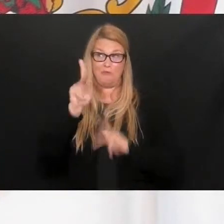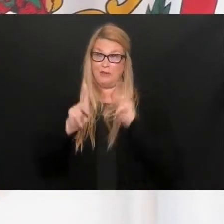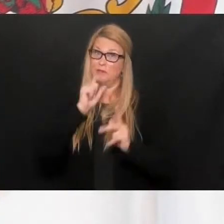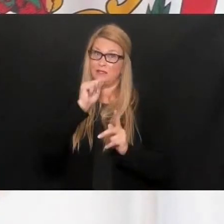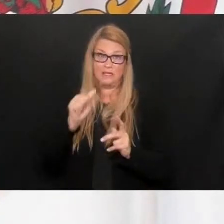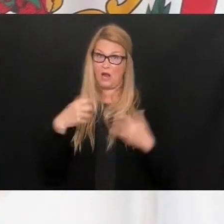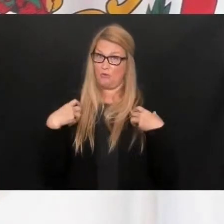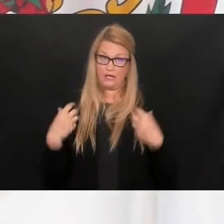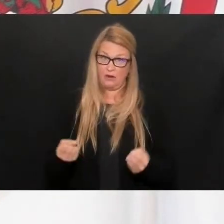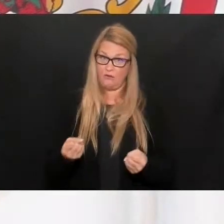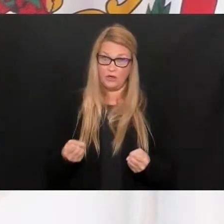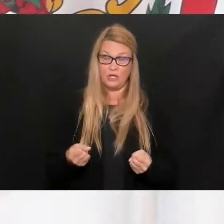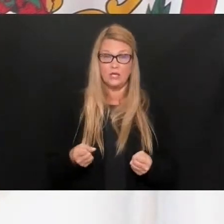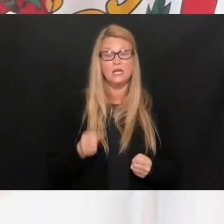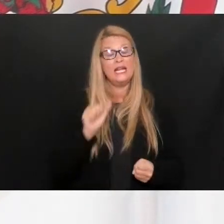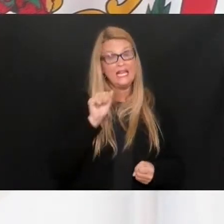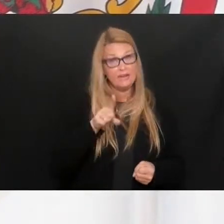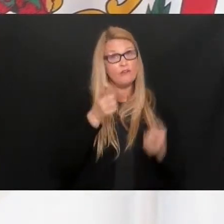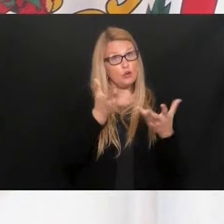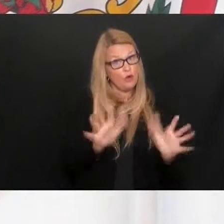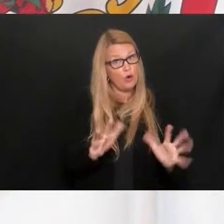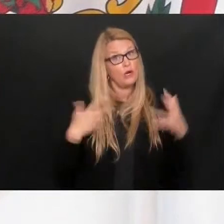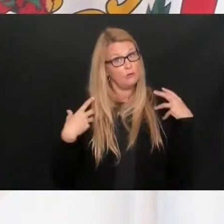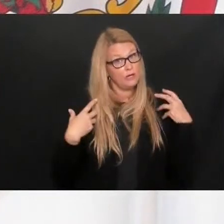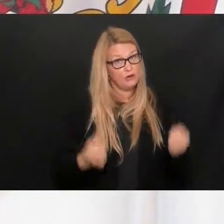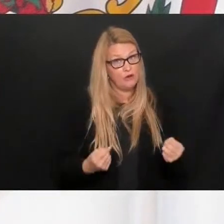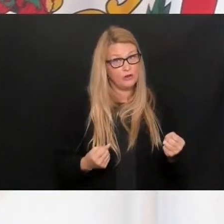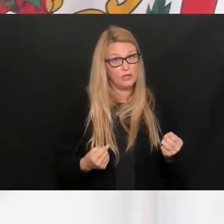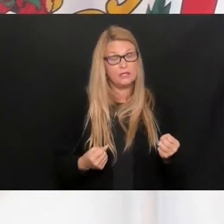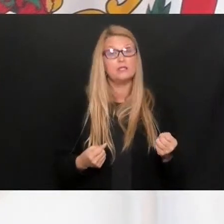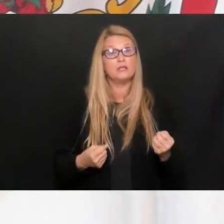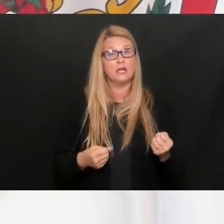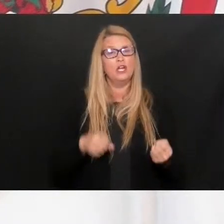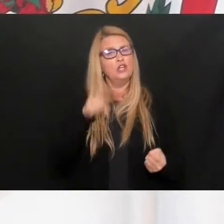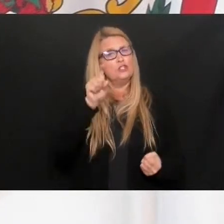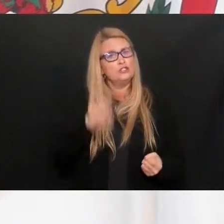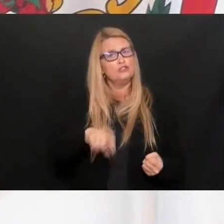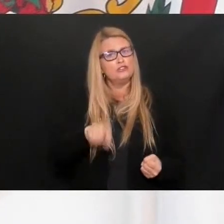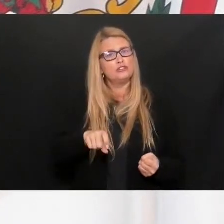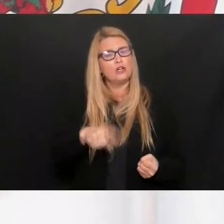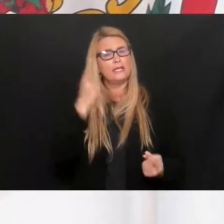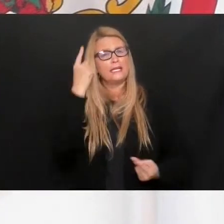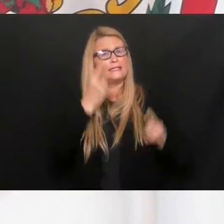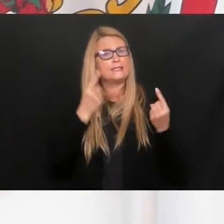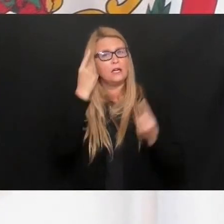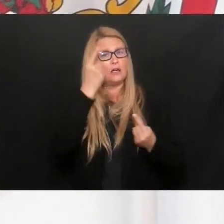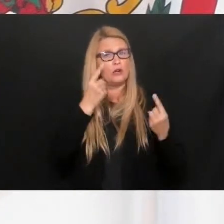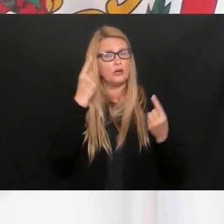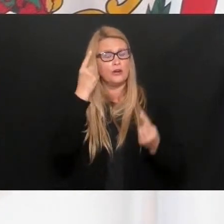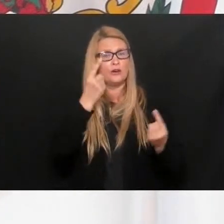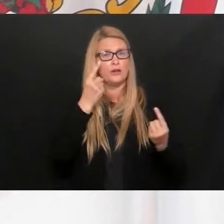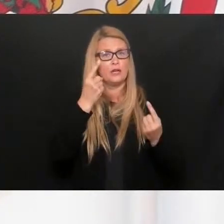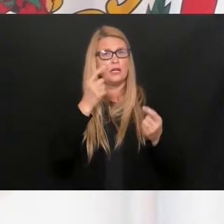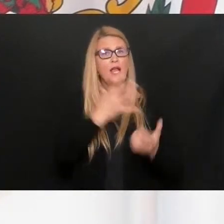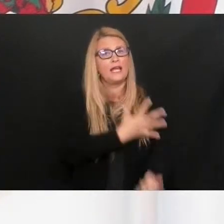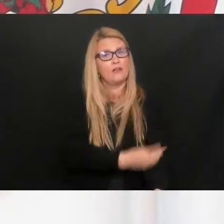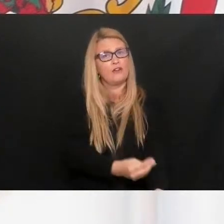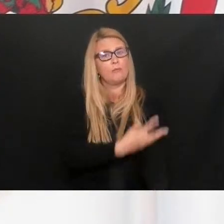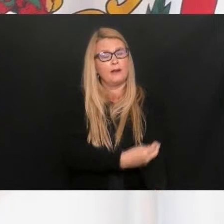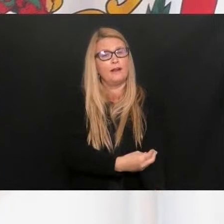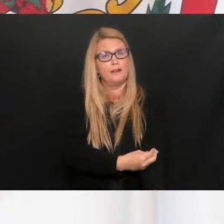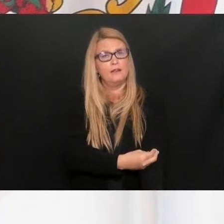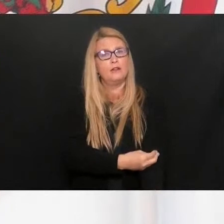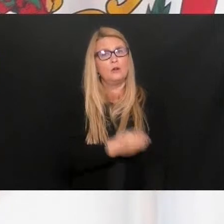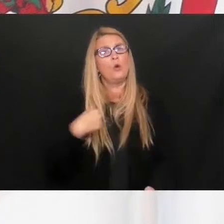And if you have, it seems to me like you have an obligation at least to consider the possibility of giving blood.